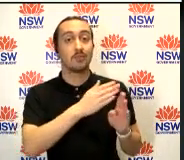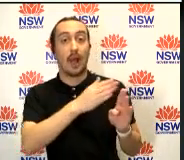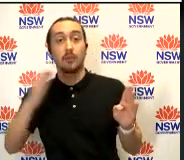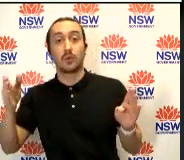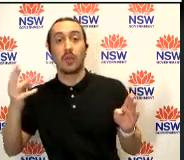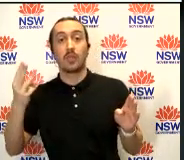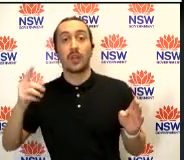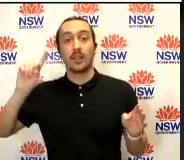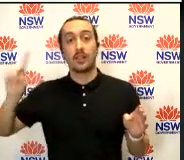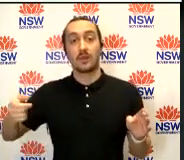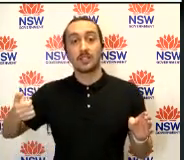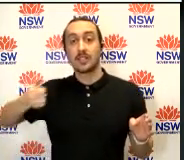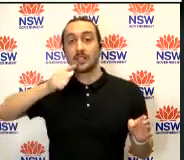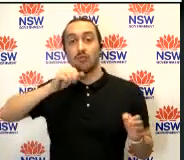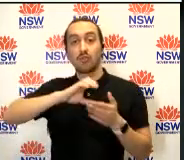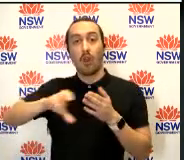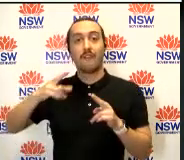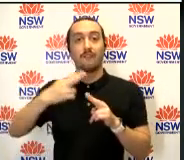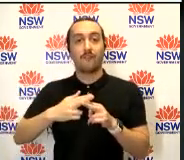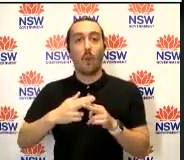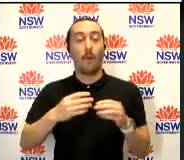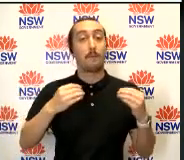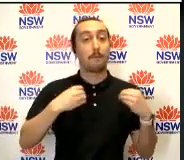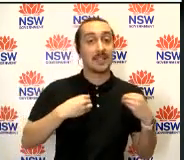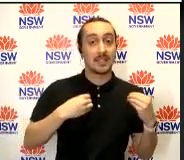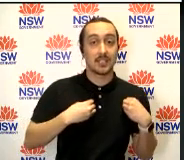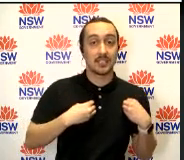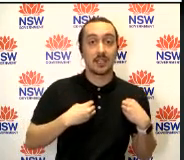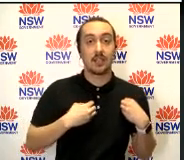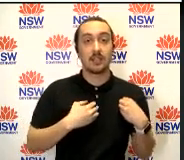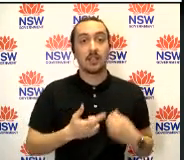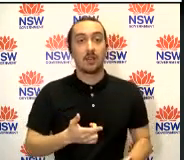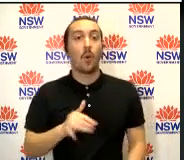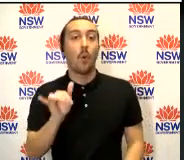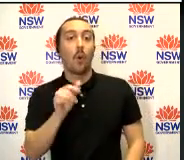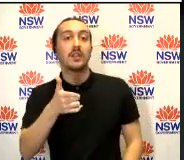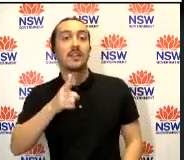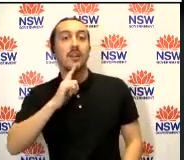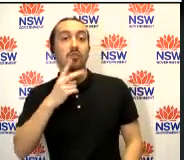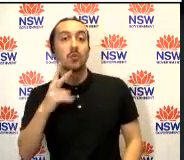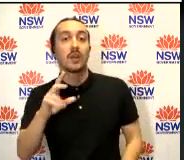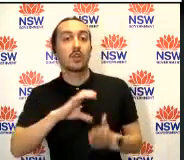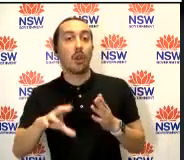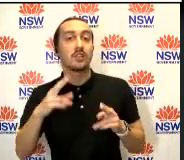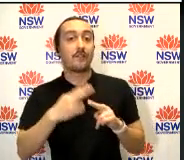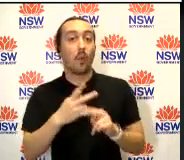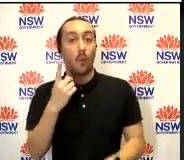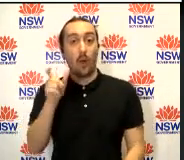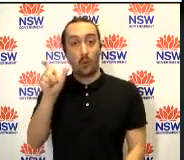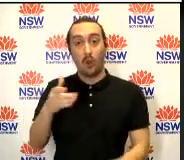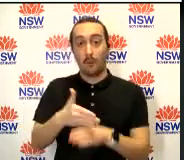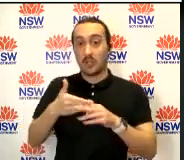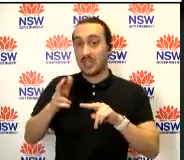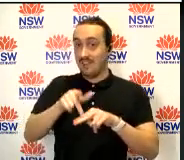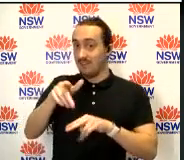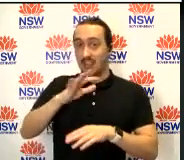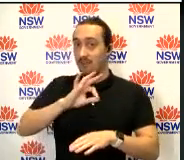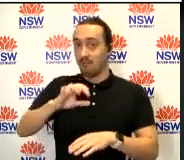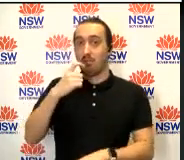$3,600 for PCBUs and $720 for workers. A PCBU can be